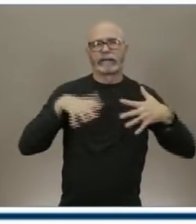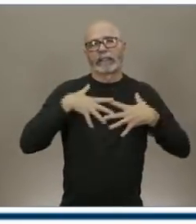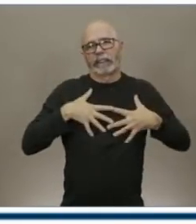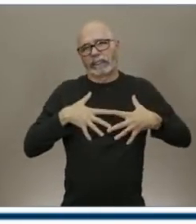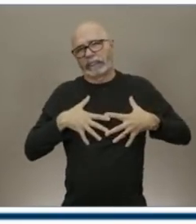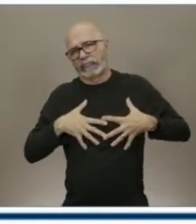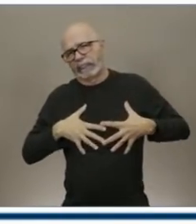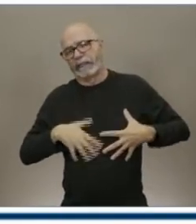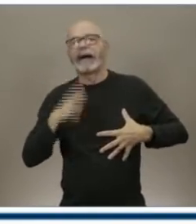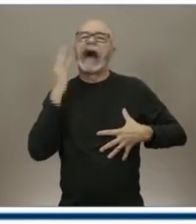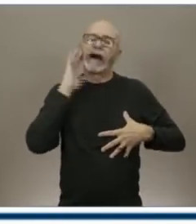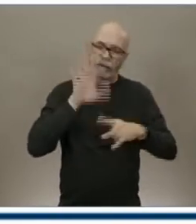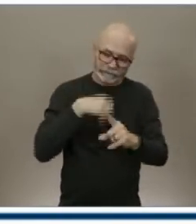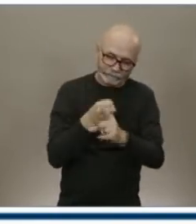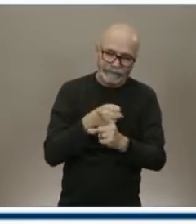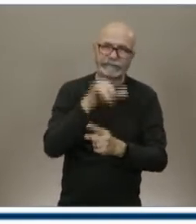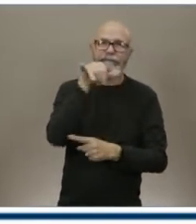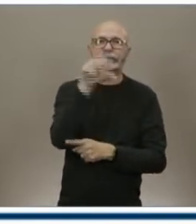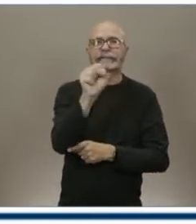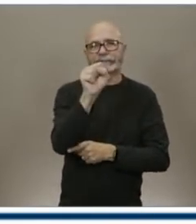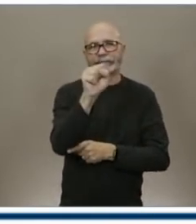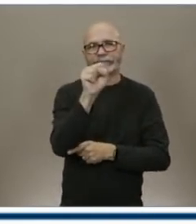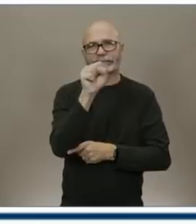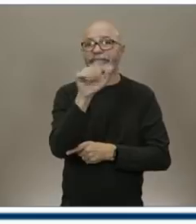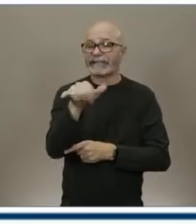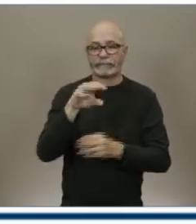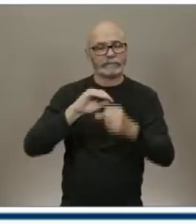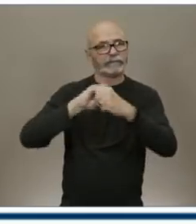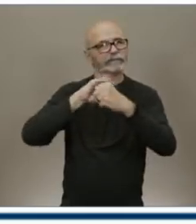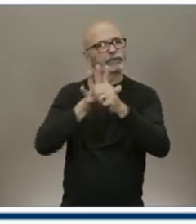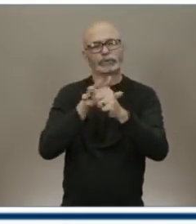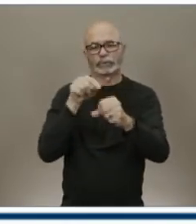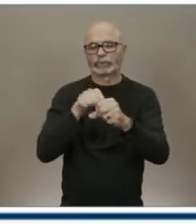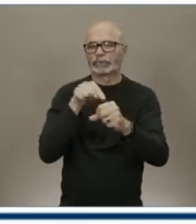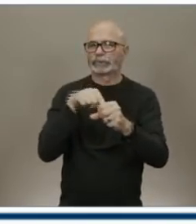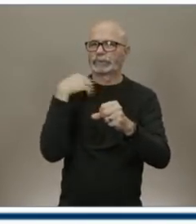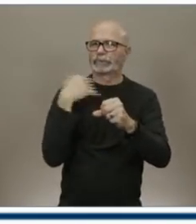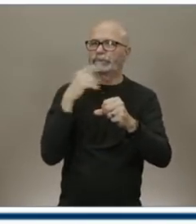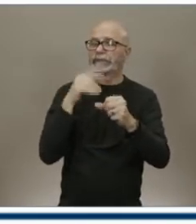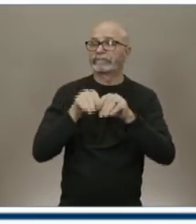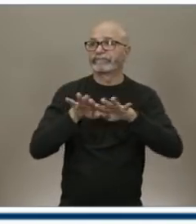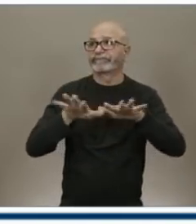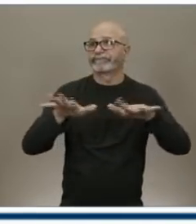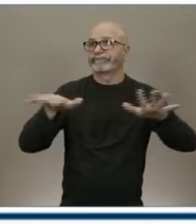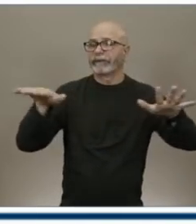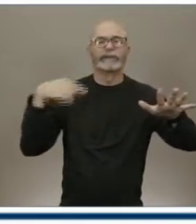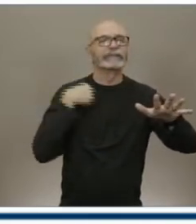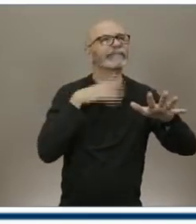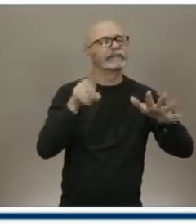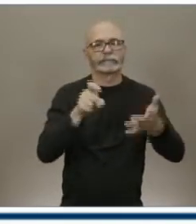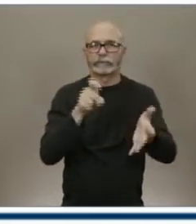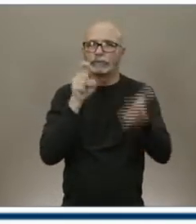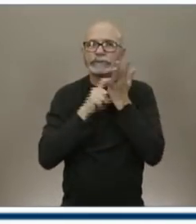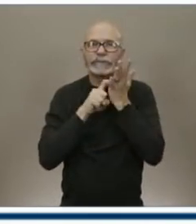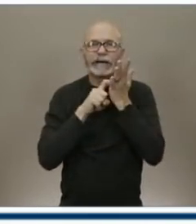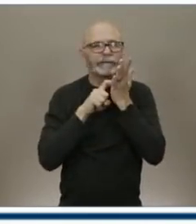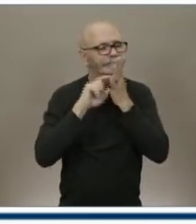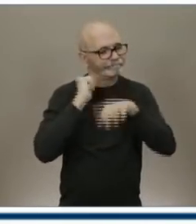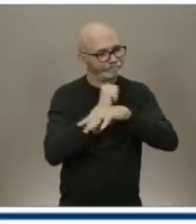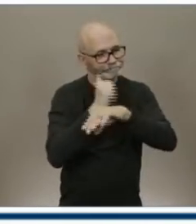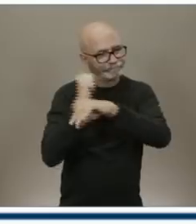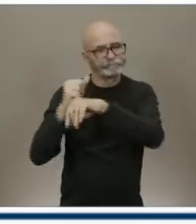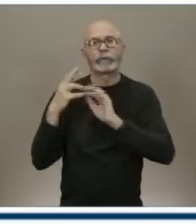the impacts that COVID has had and is having, and the required measures that we're using. Those weigh on me